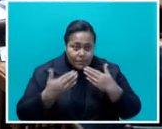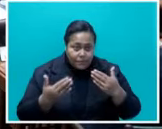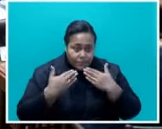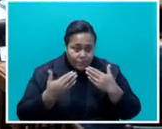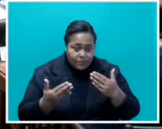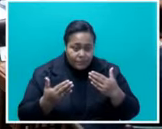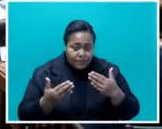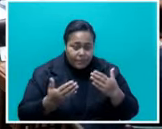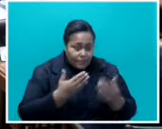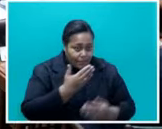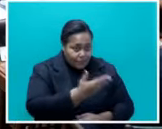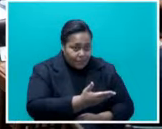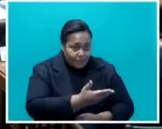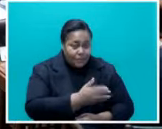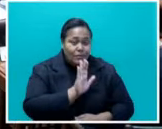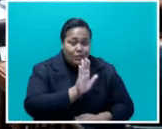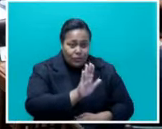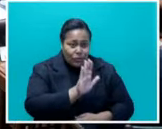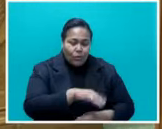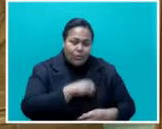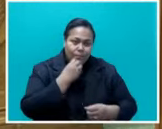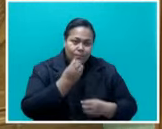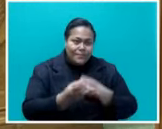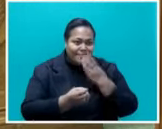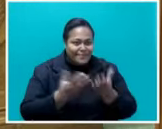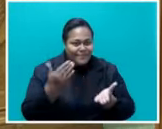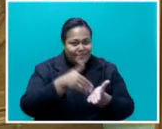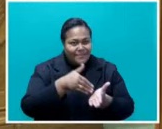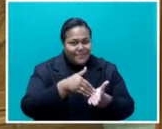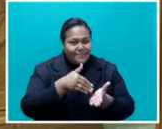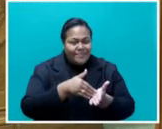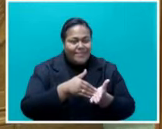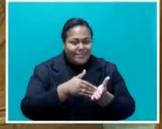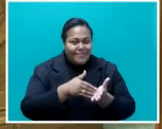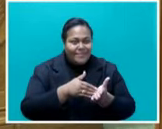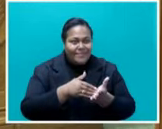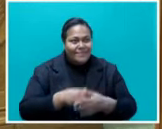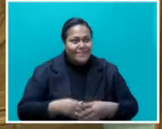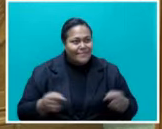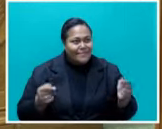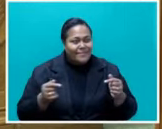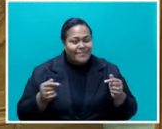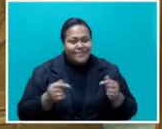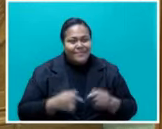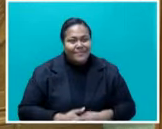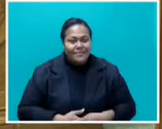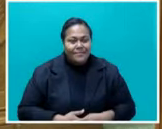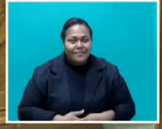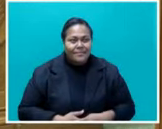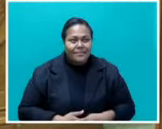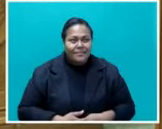Prasad for his contribution to the debate. Honorable members, that ends that